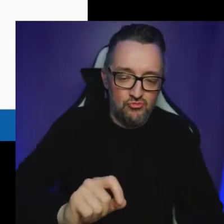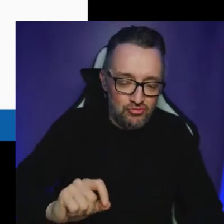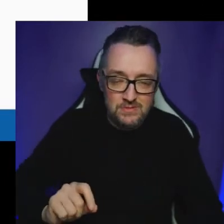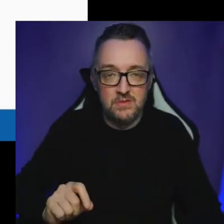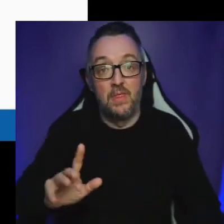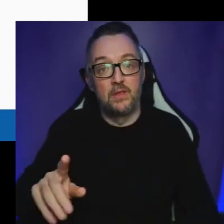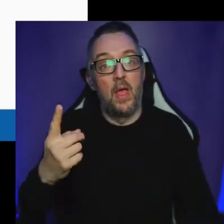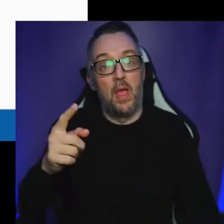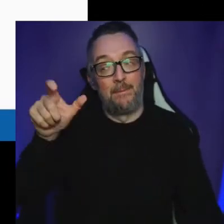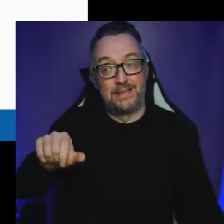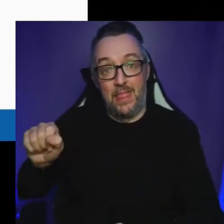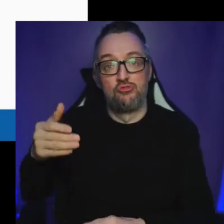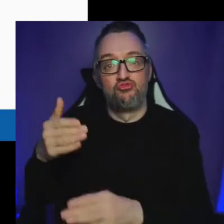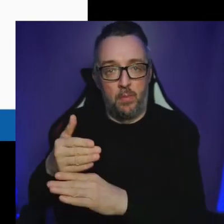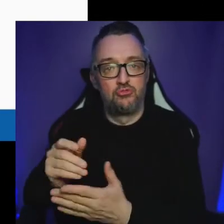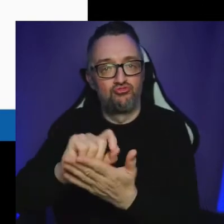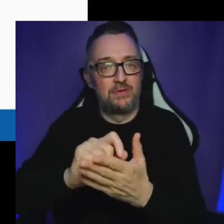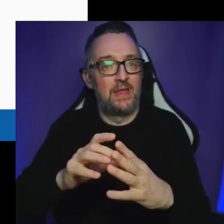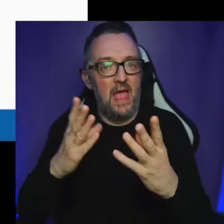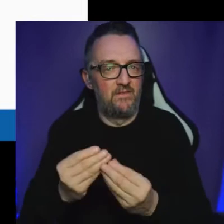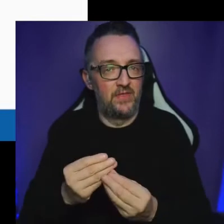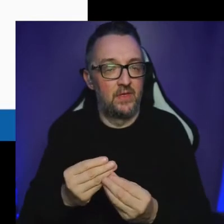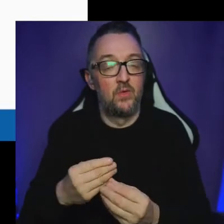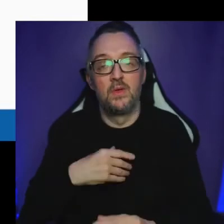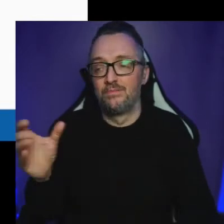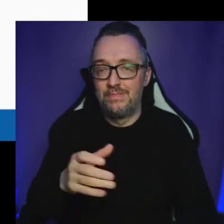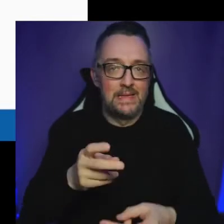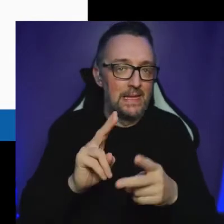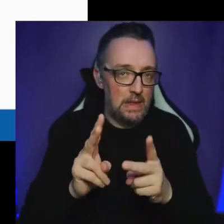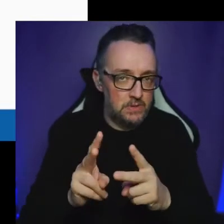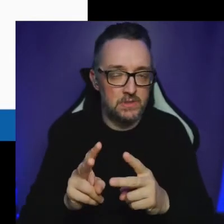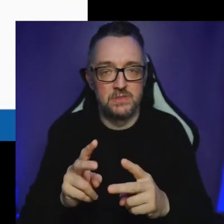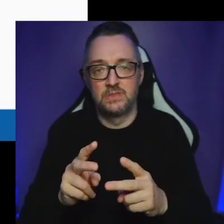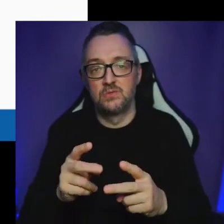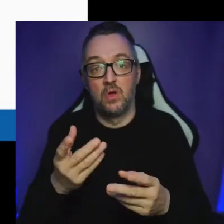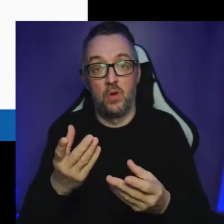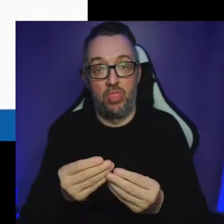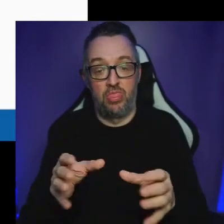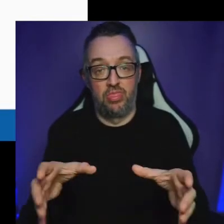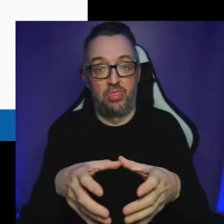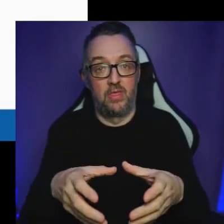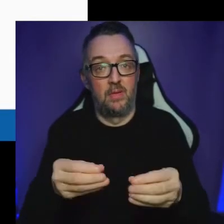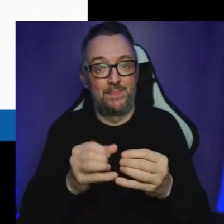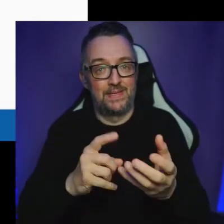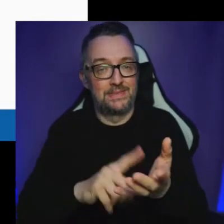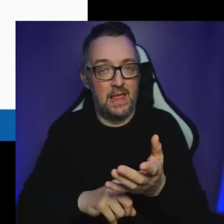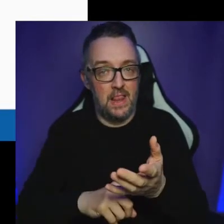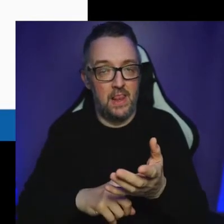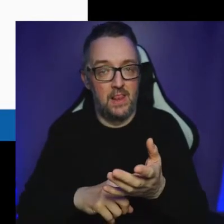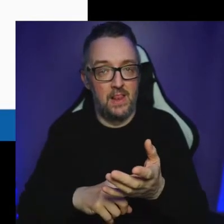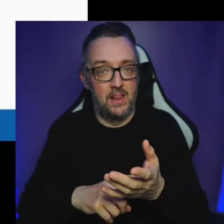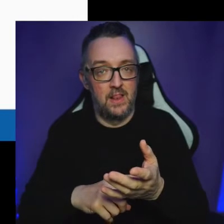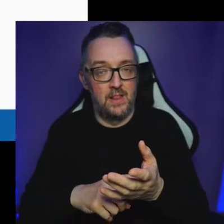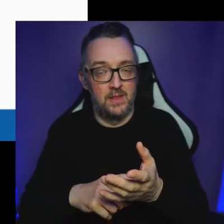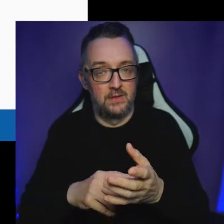That's what the scribe's job was. And we obviously provided interpreters where we were working with BSL user